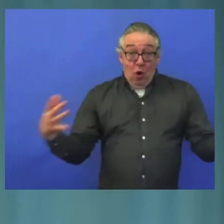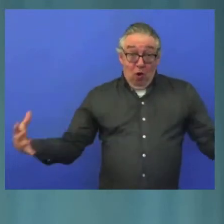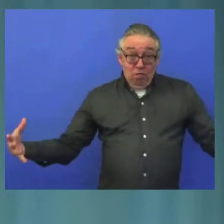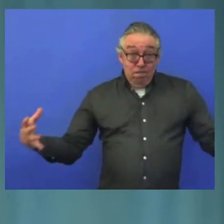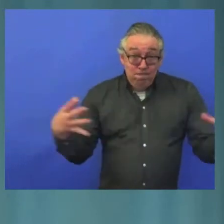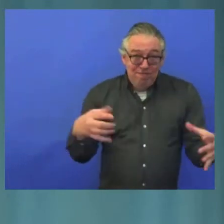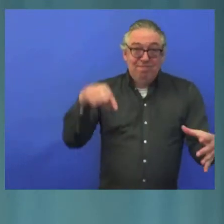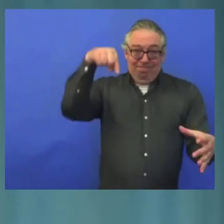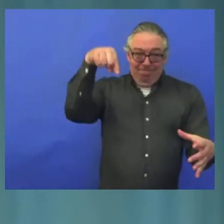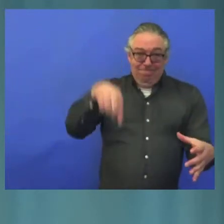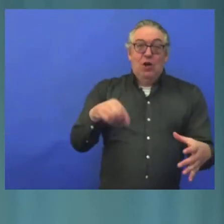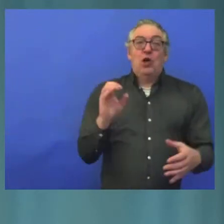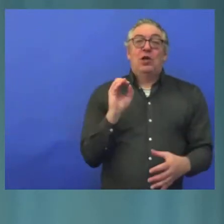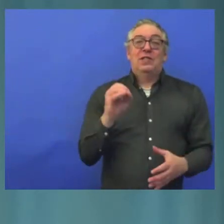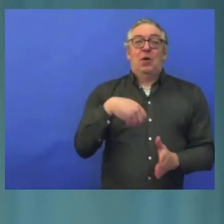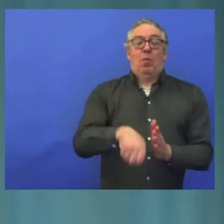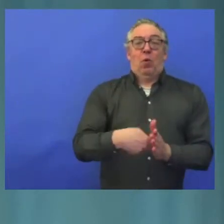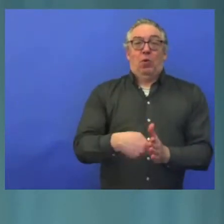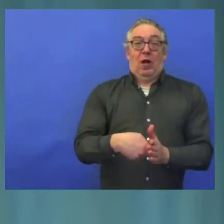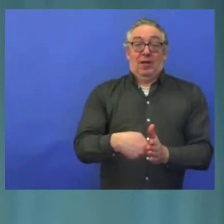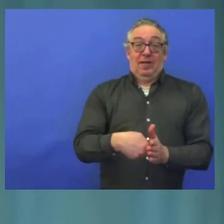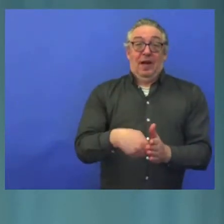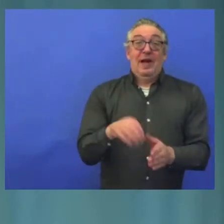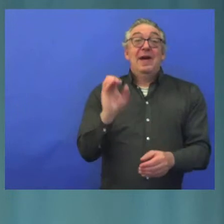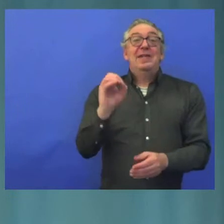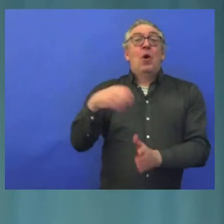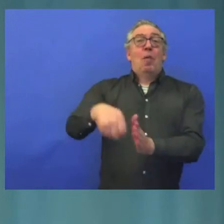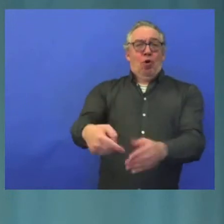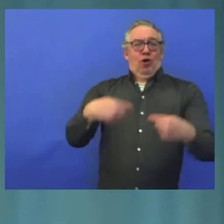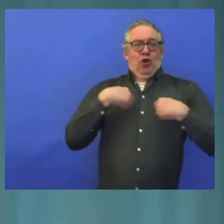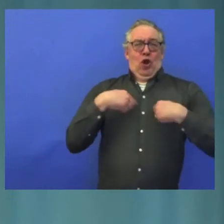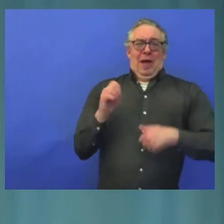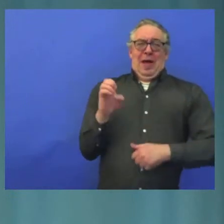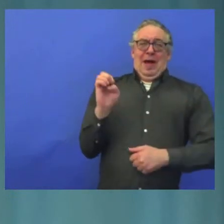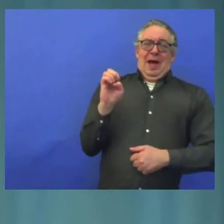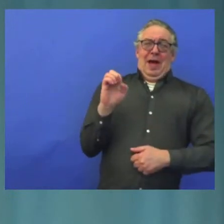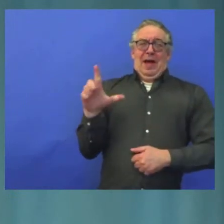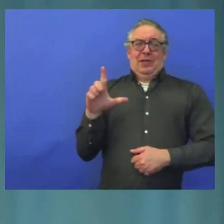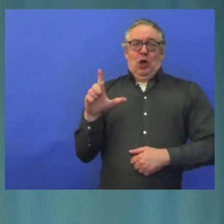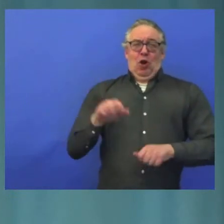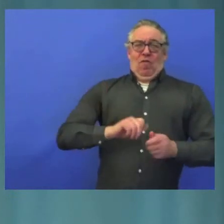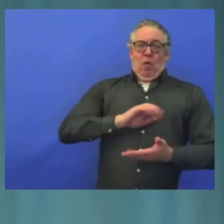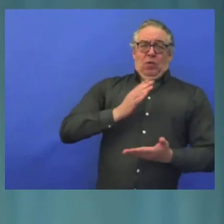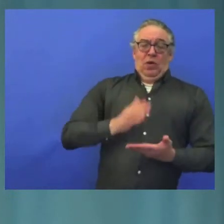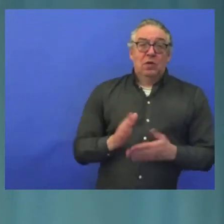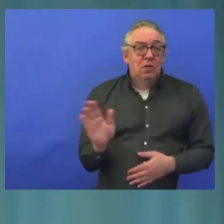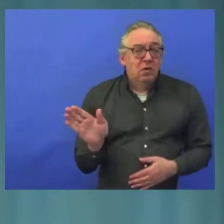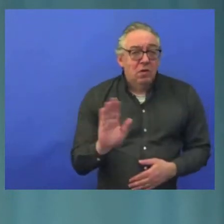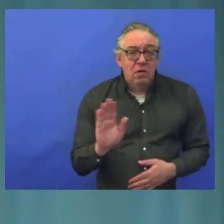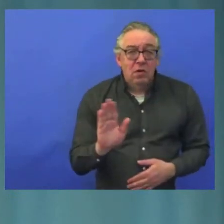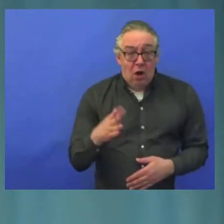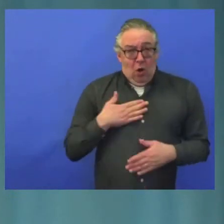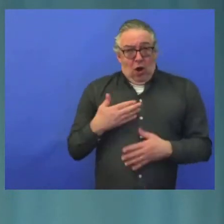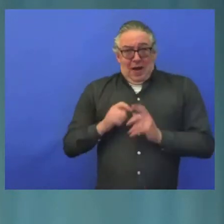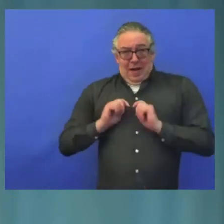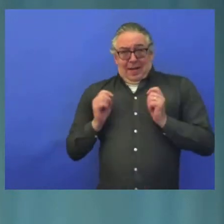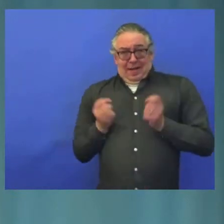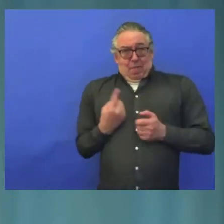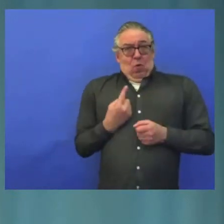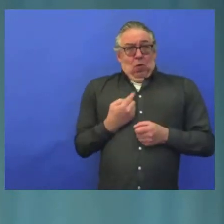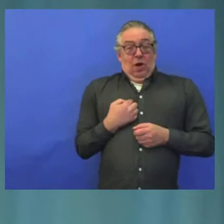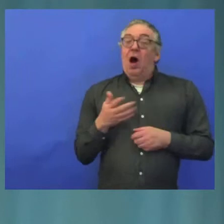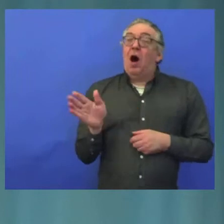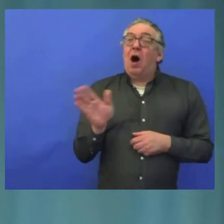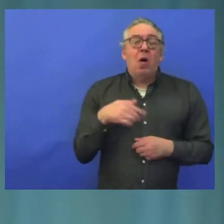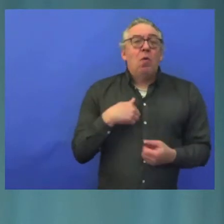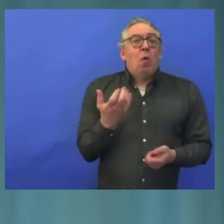neither the Essl Foundation nor its core team. We are just engaged enablers who want to try